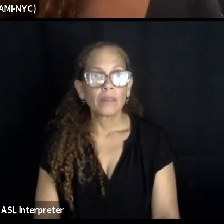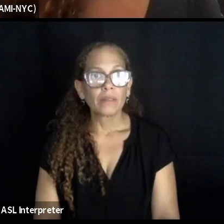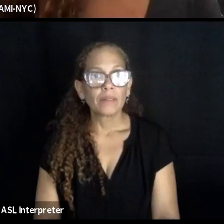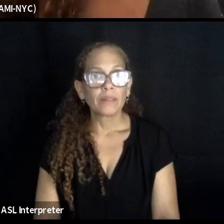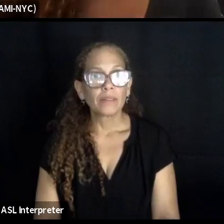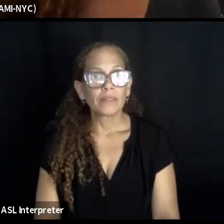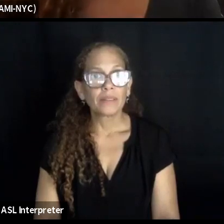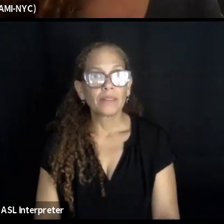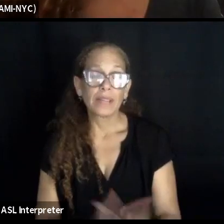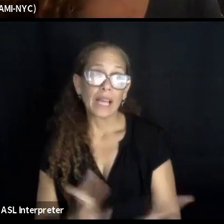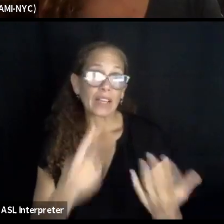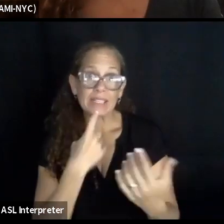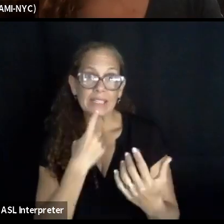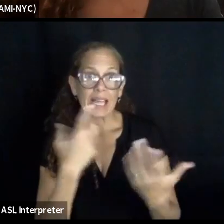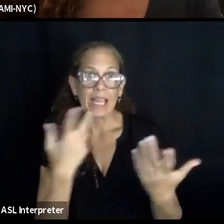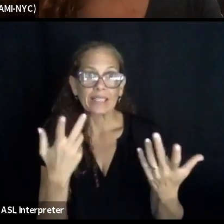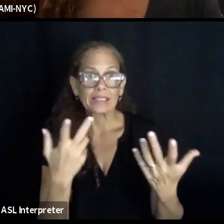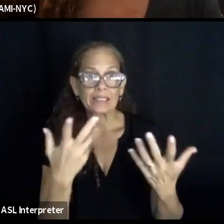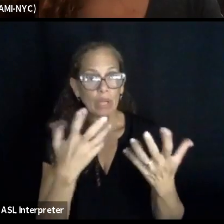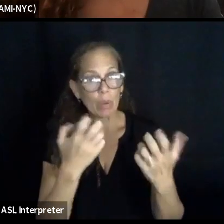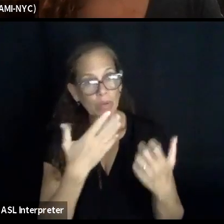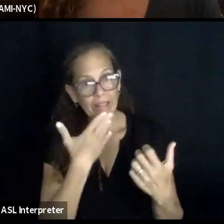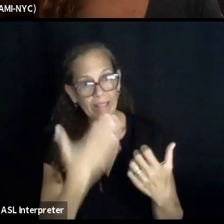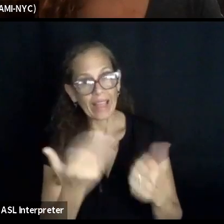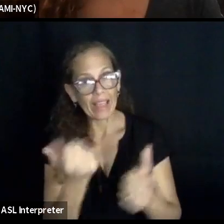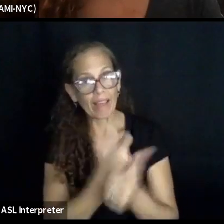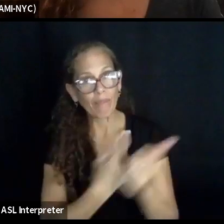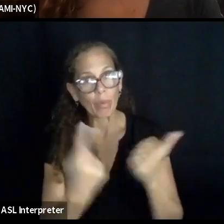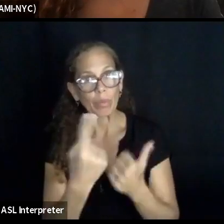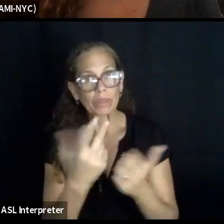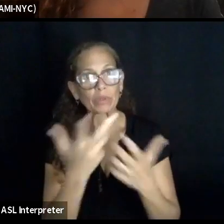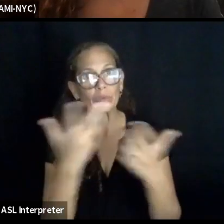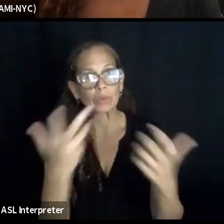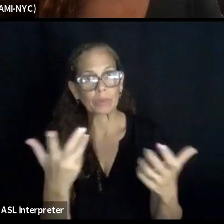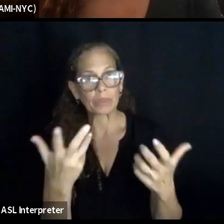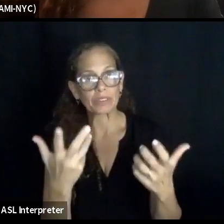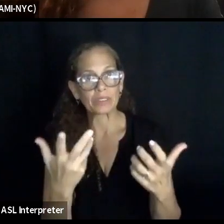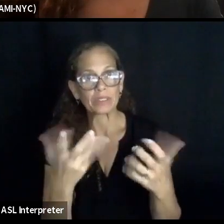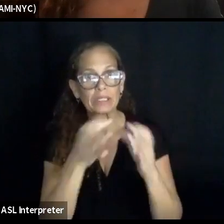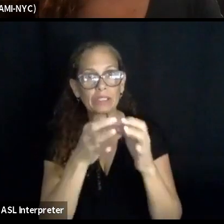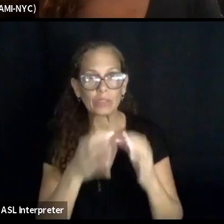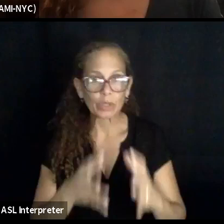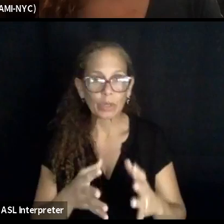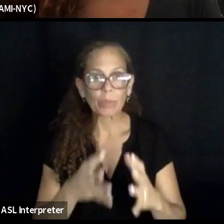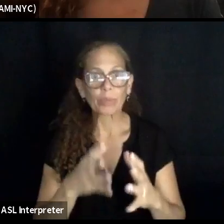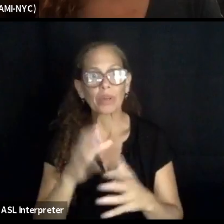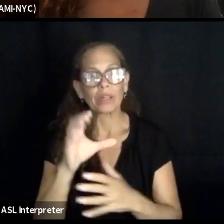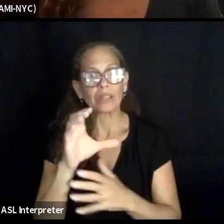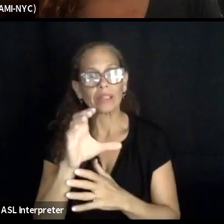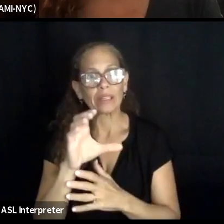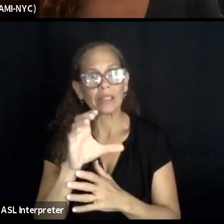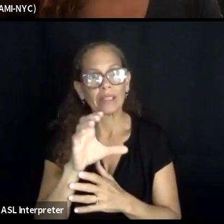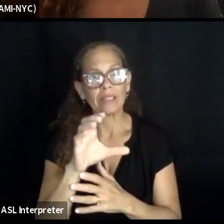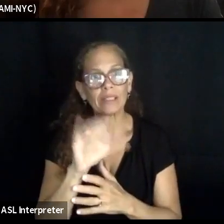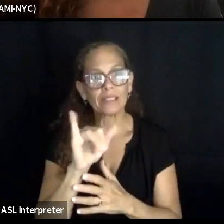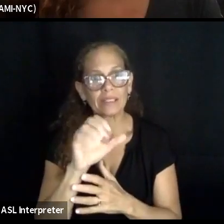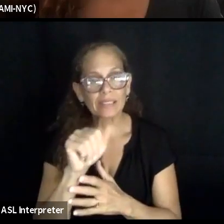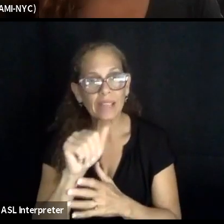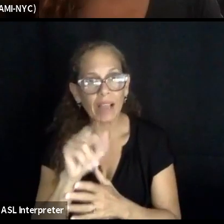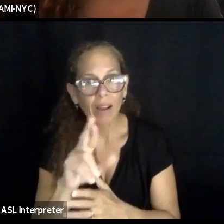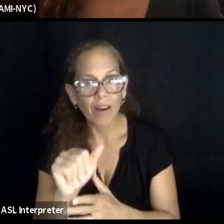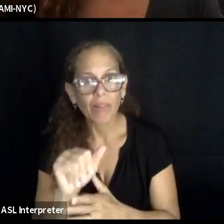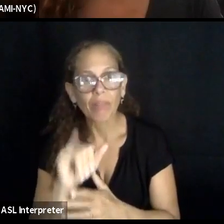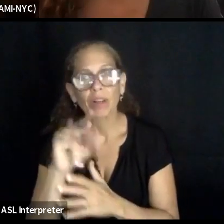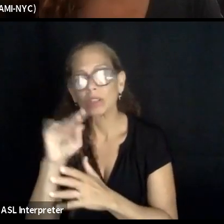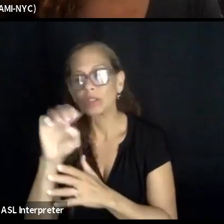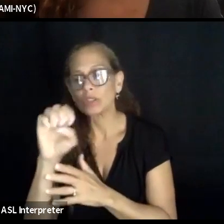I can just say, first of all, I want to thank everyone so much. Our interpreters, Clara for putting this together, June for doing the tech